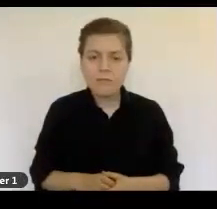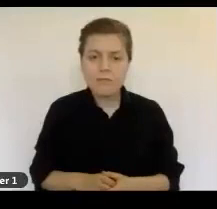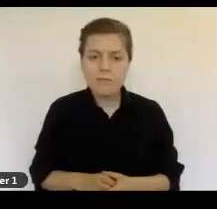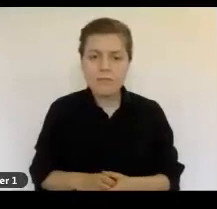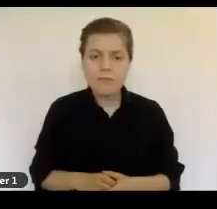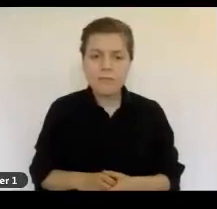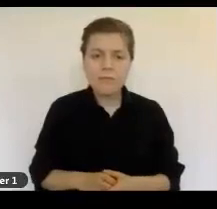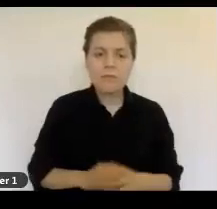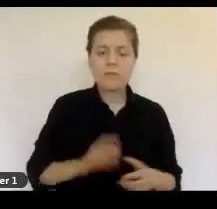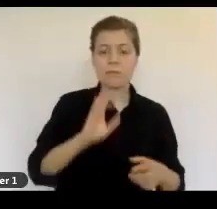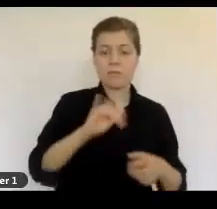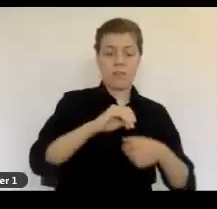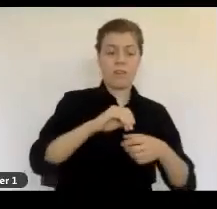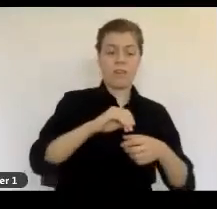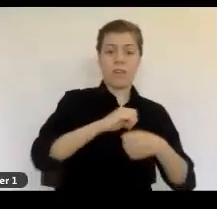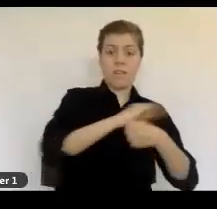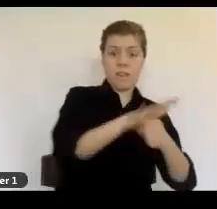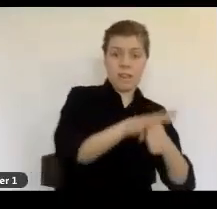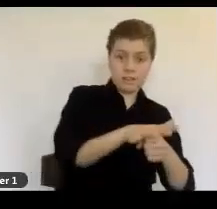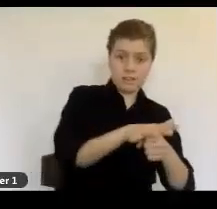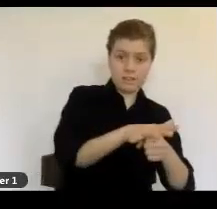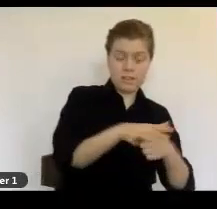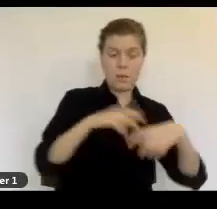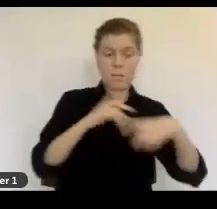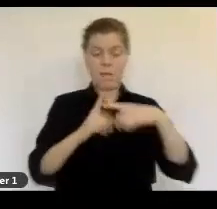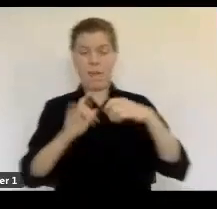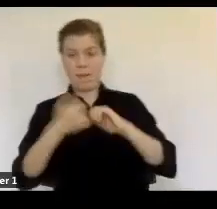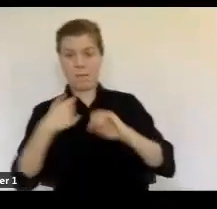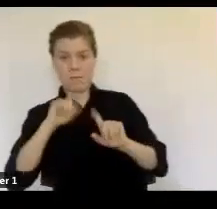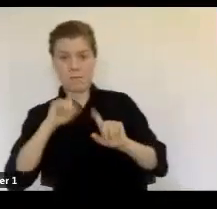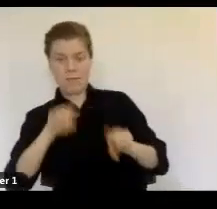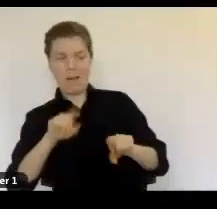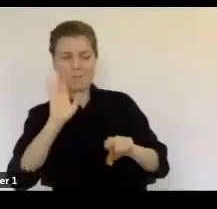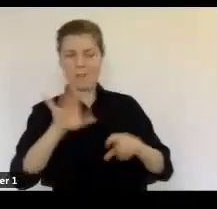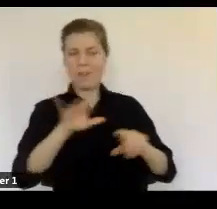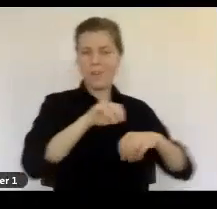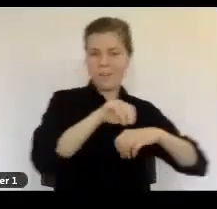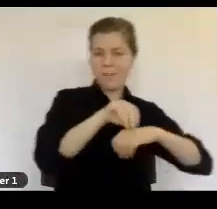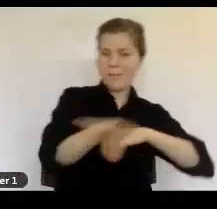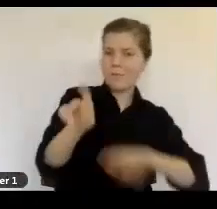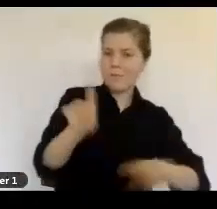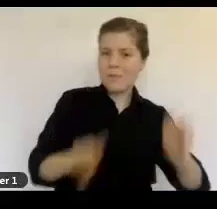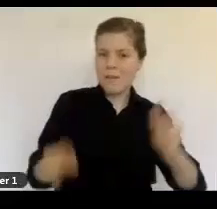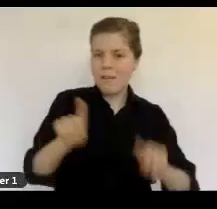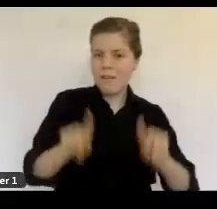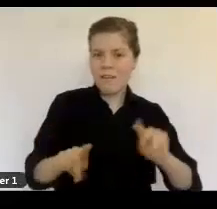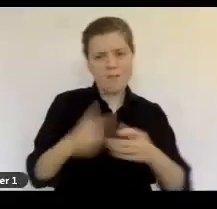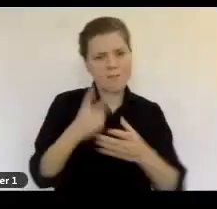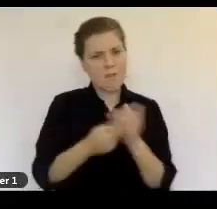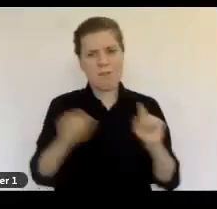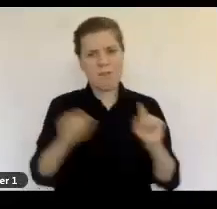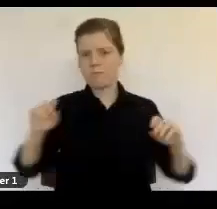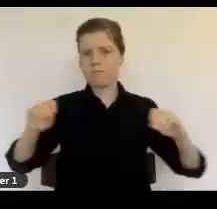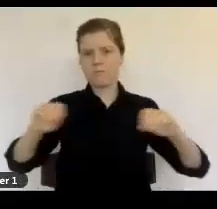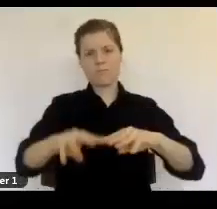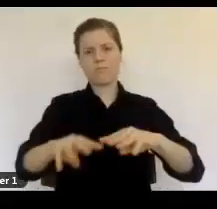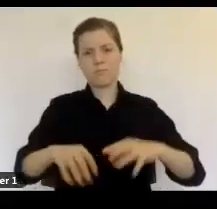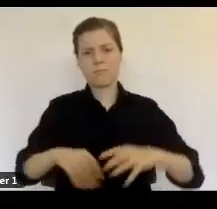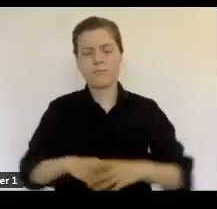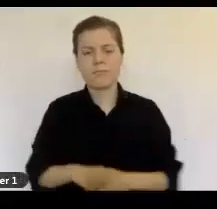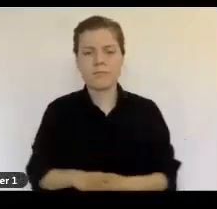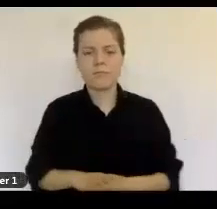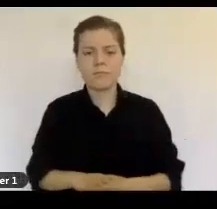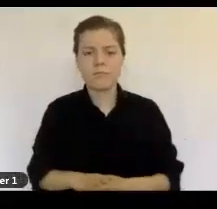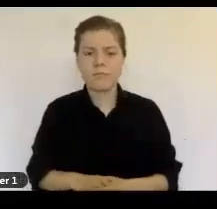Both the virus and our responses to it are affecting people in different